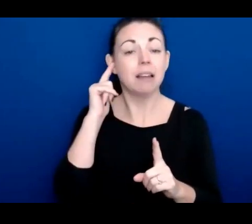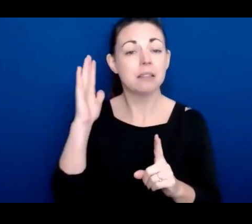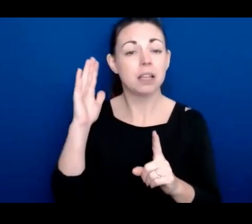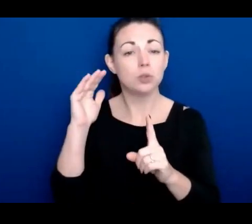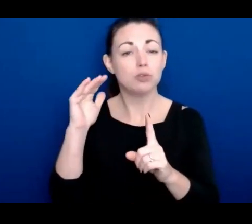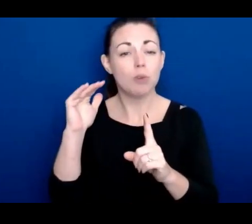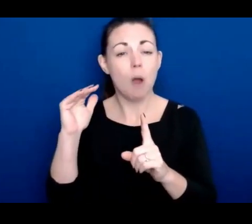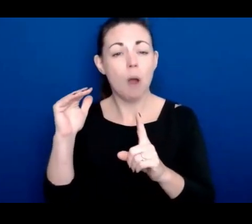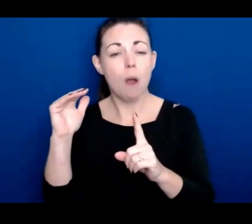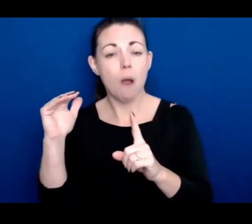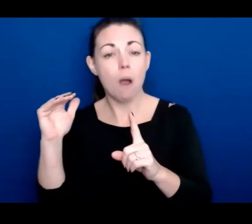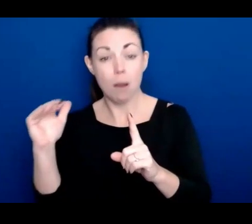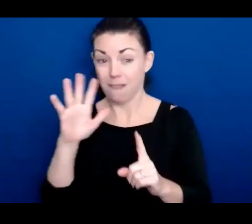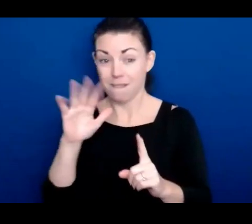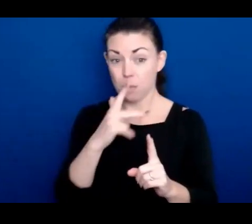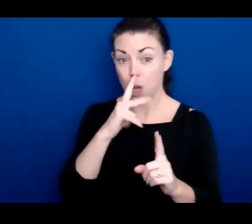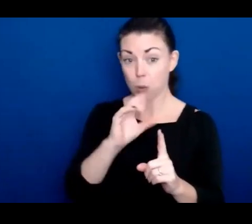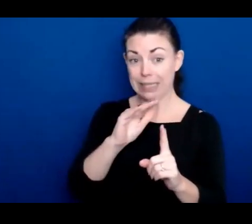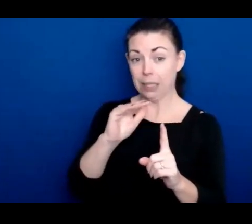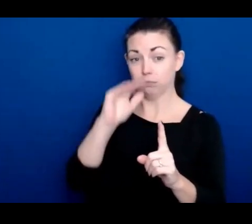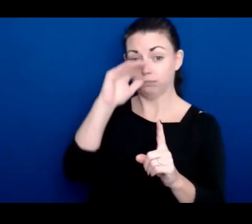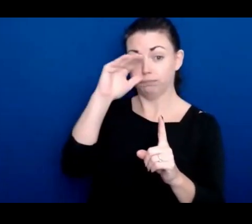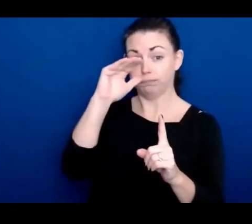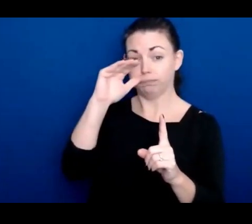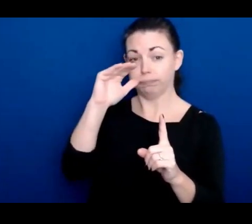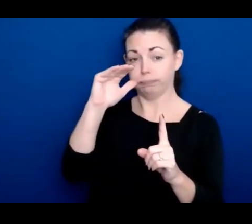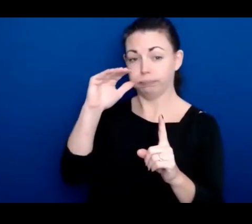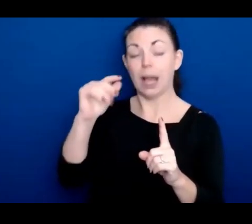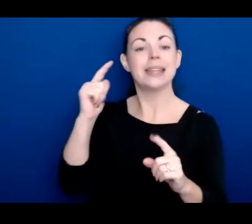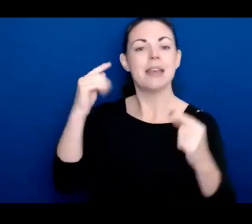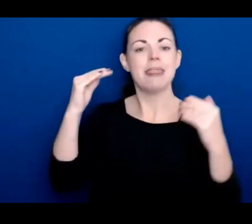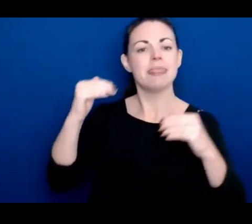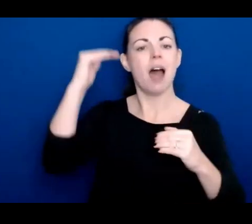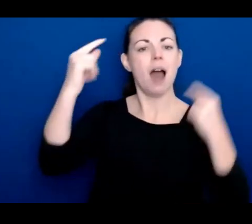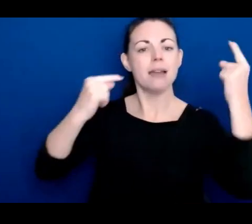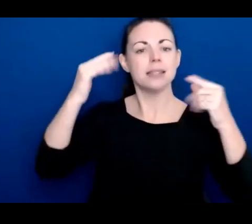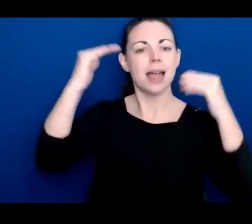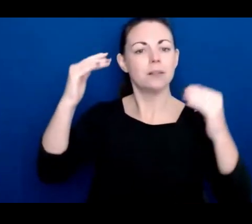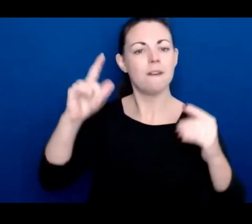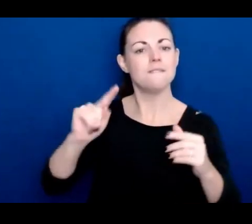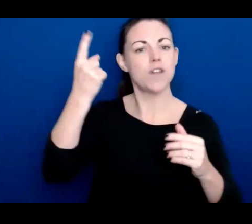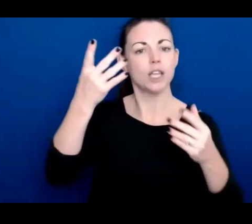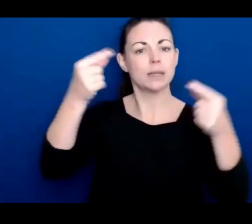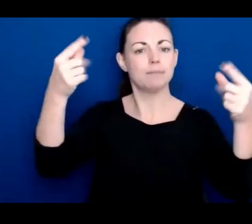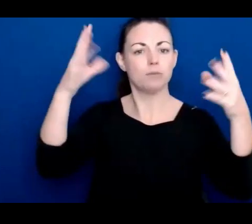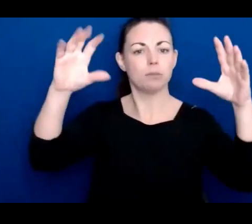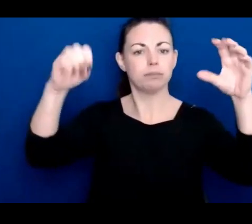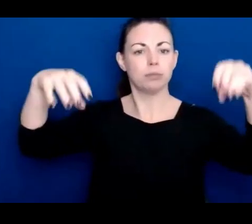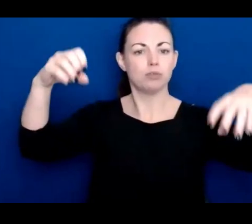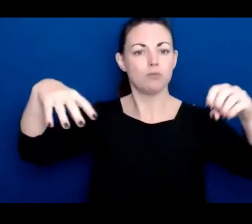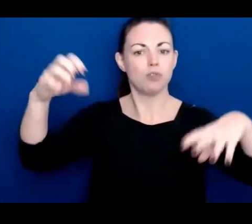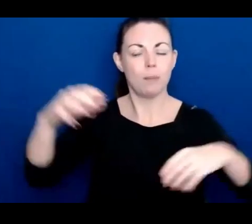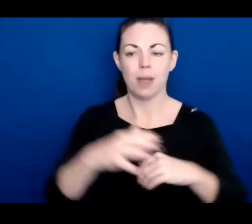higher frequencies, the typical sounds that you gradually lose. And it's hard to catch words when you lose